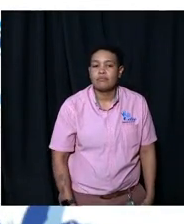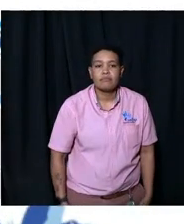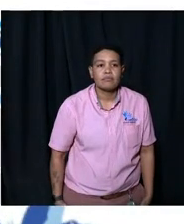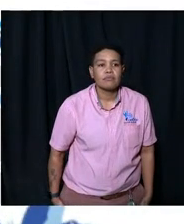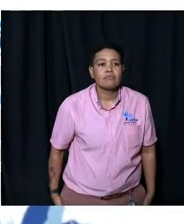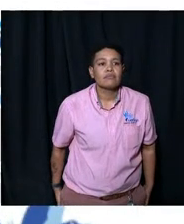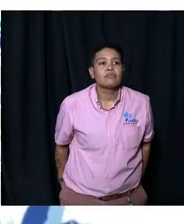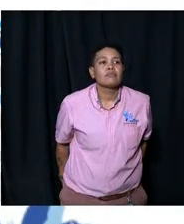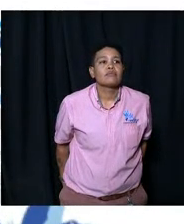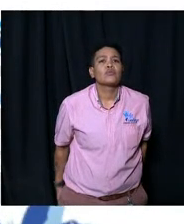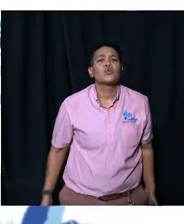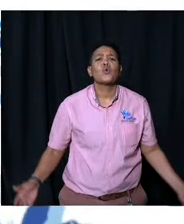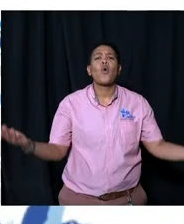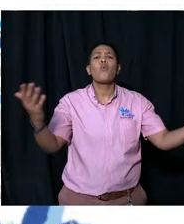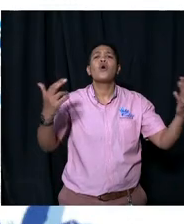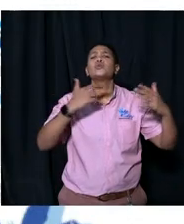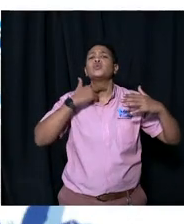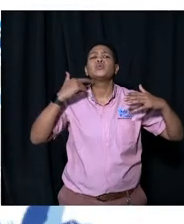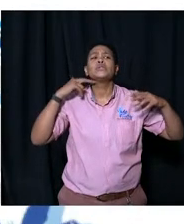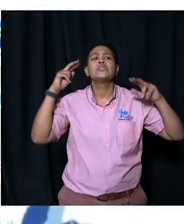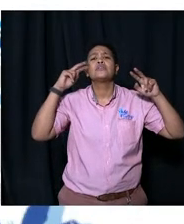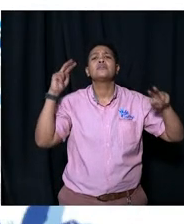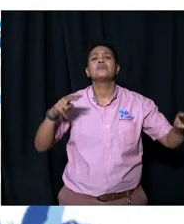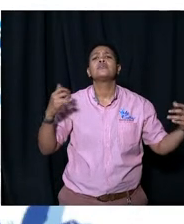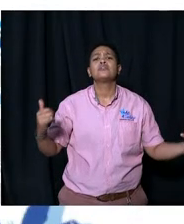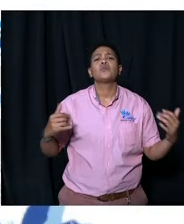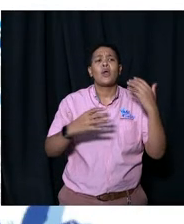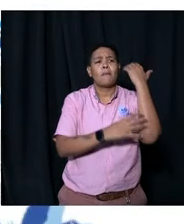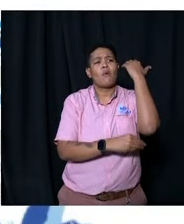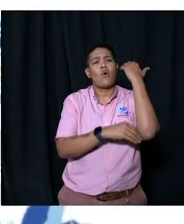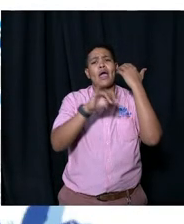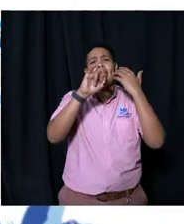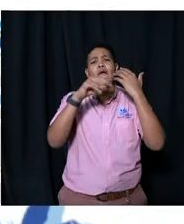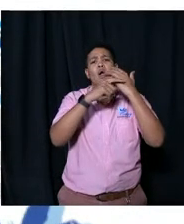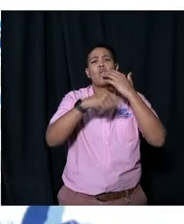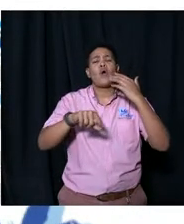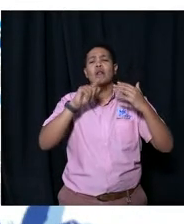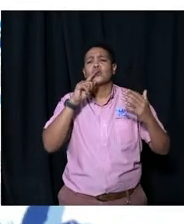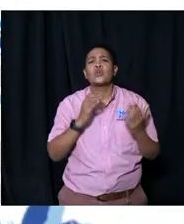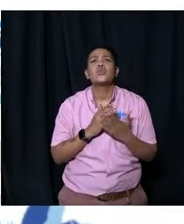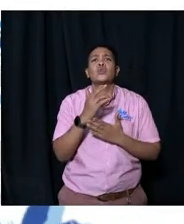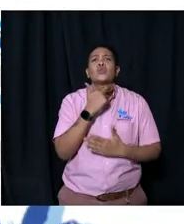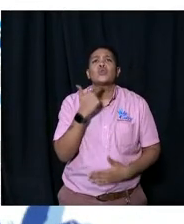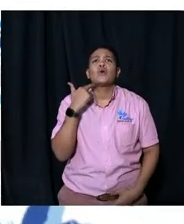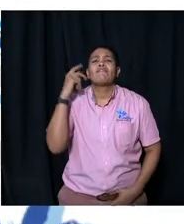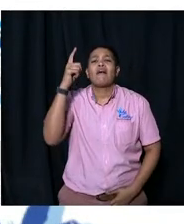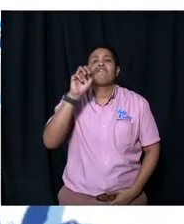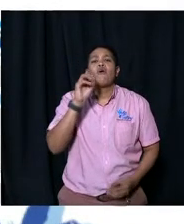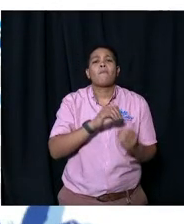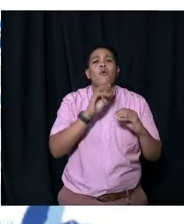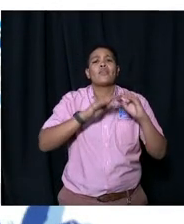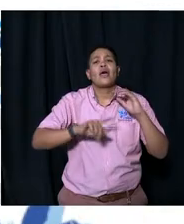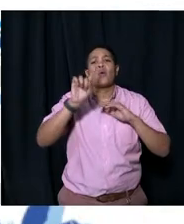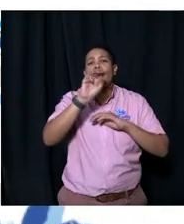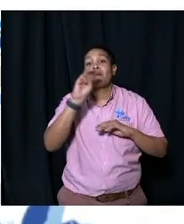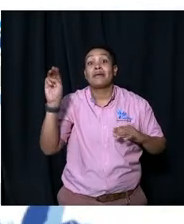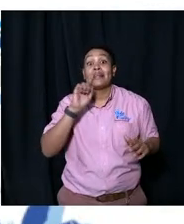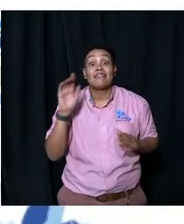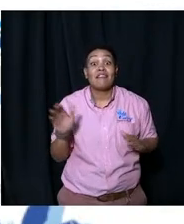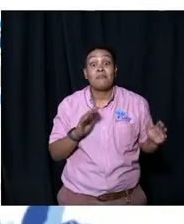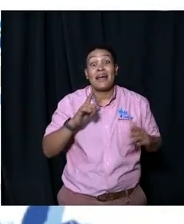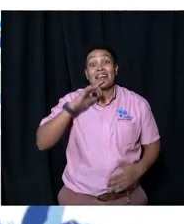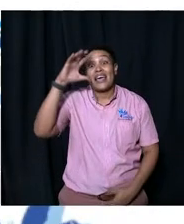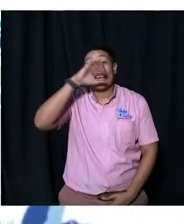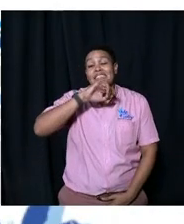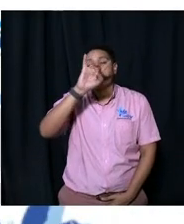So what is at risk? Today's poor air quality is threatening the survival of more than 1 million of the planet's estimated